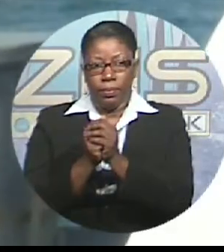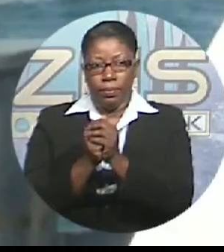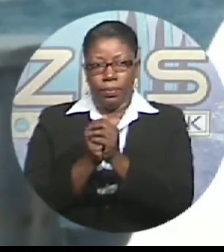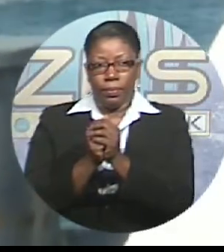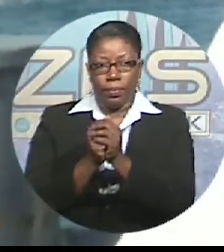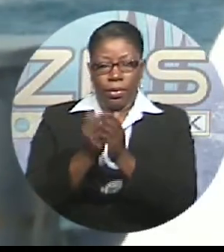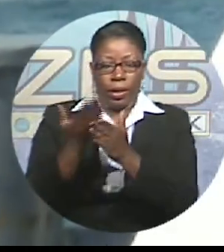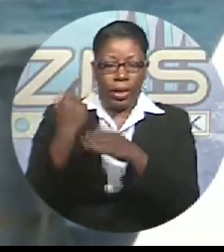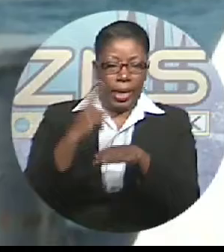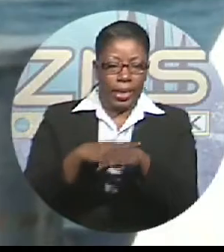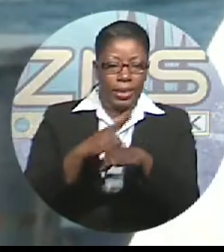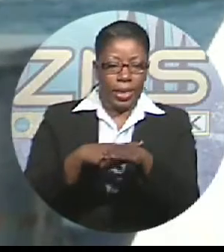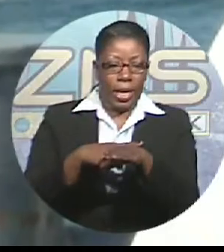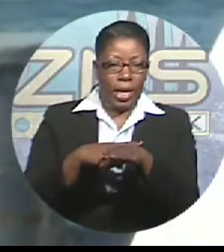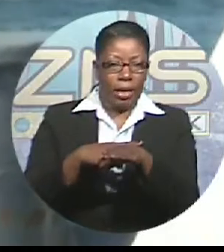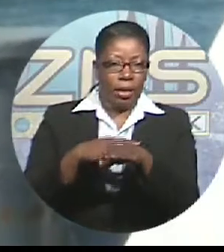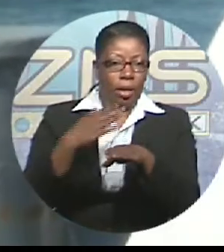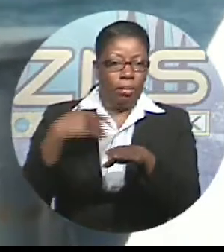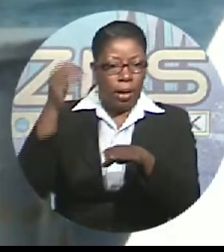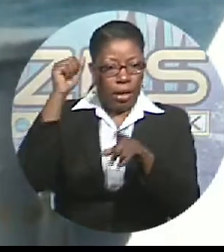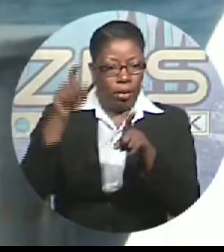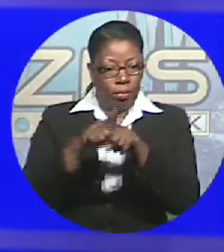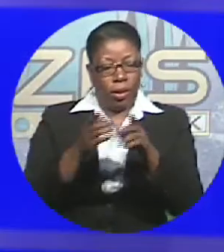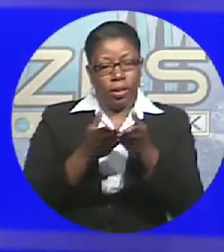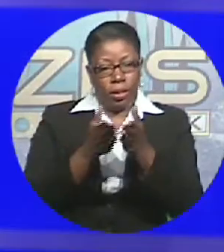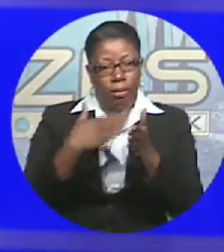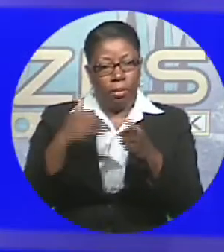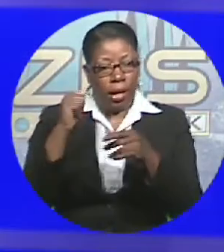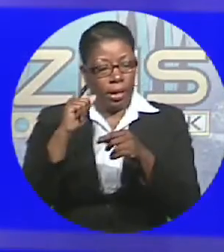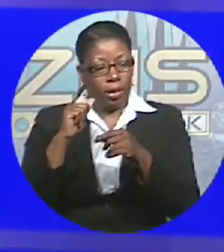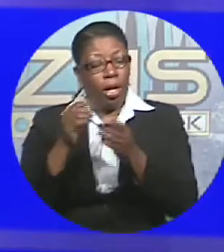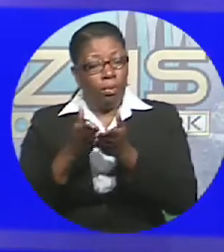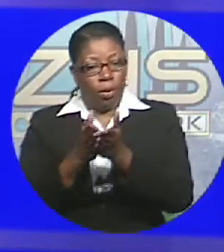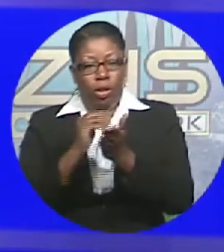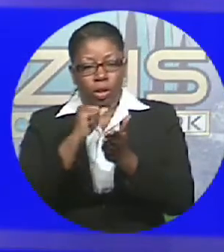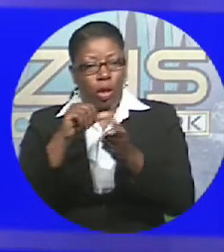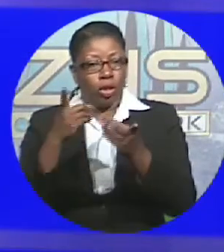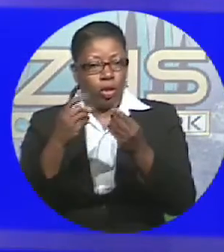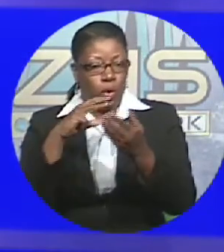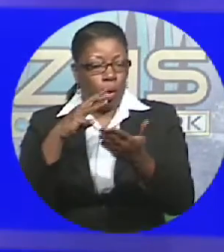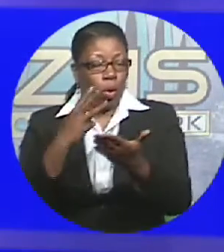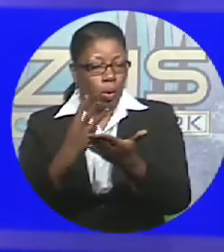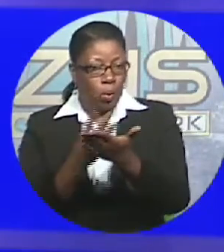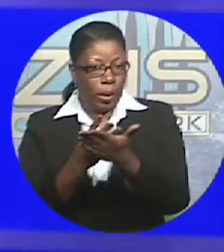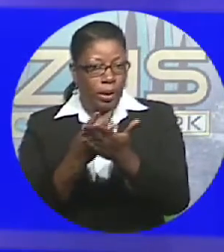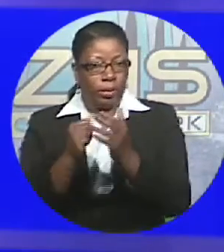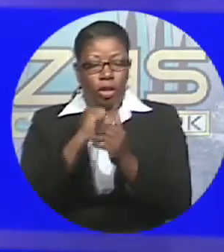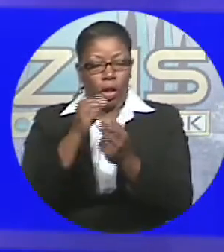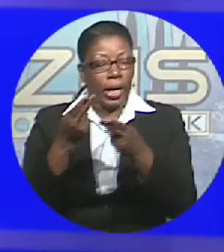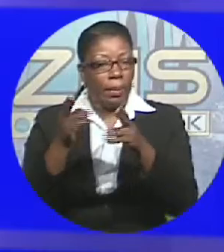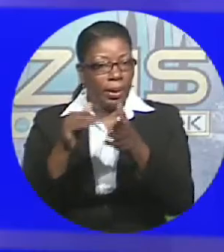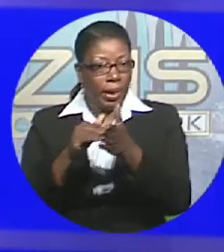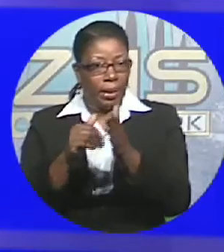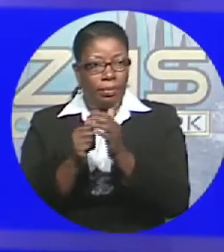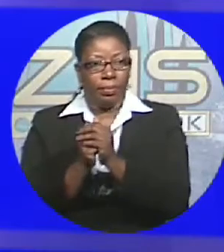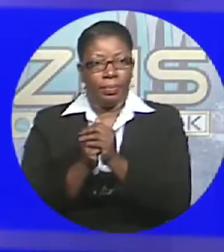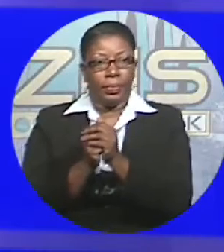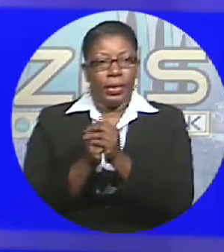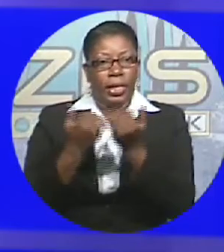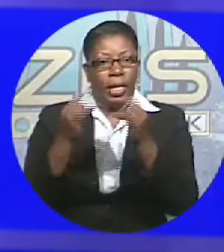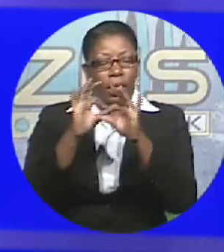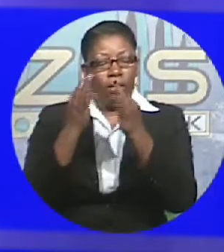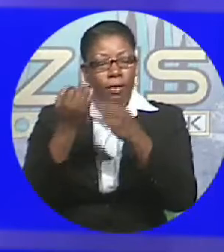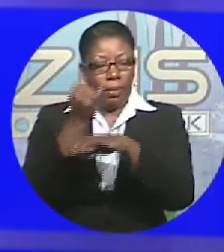didn't do too good, but it ain't happening no more, you know. Now the big boys won't be the only ones sailing at the National Family